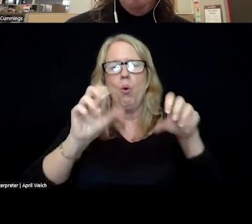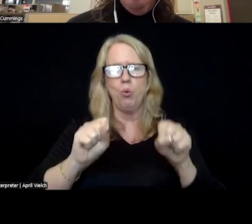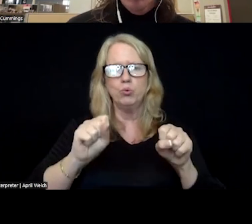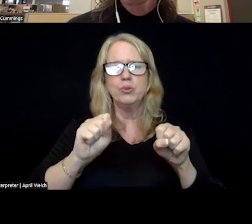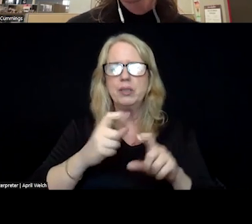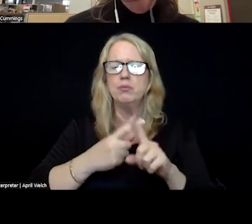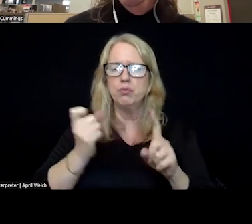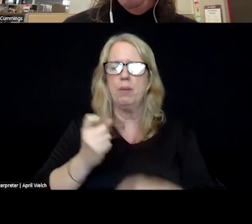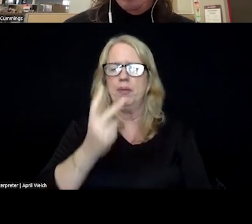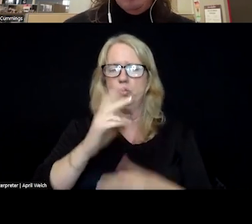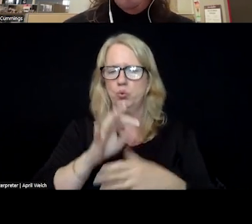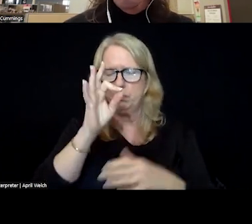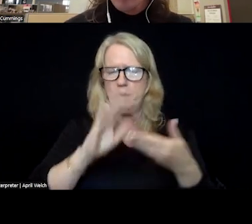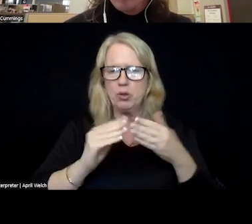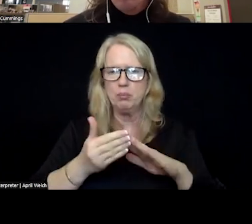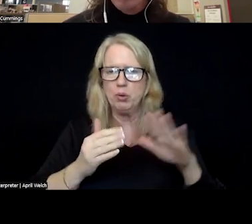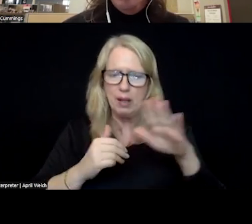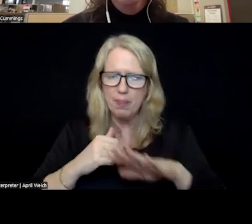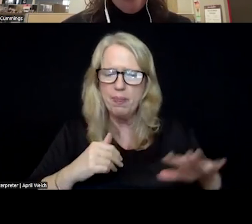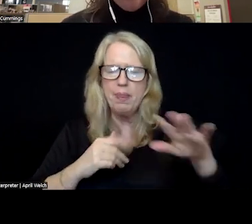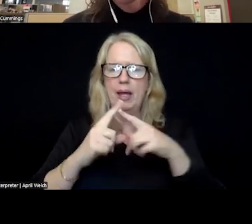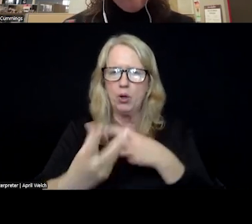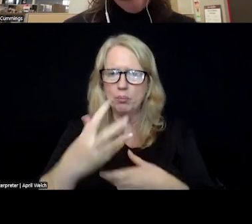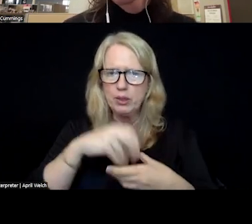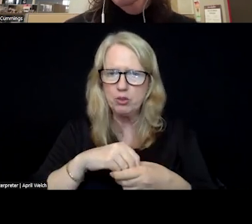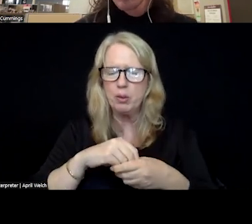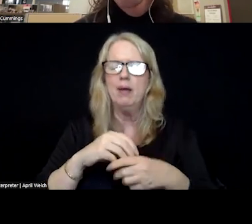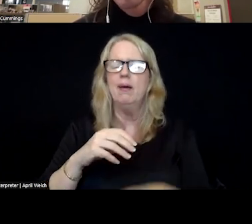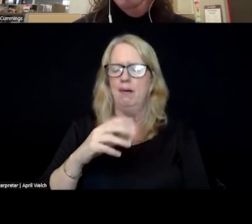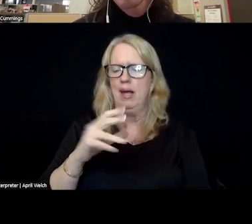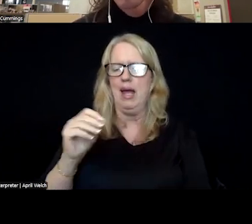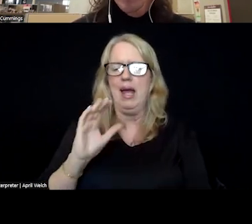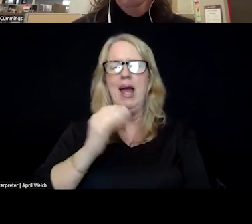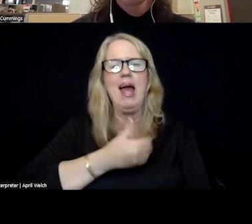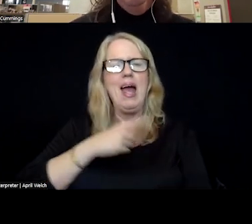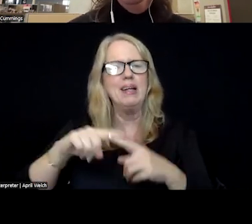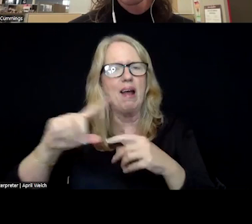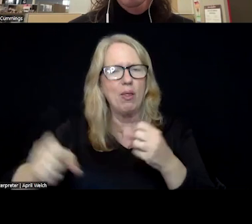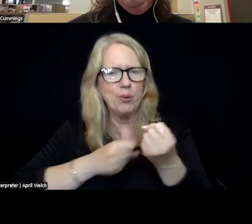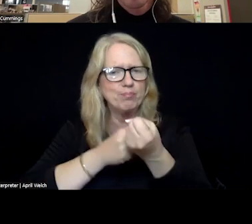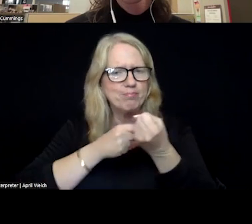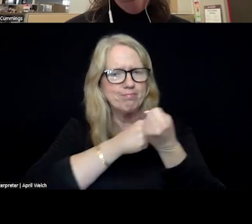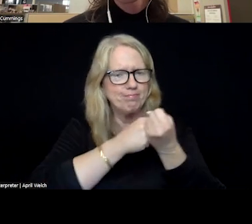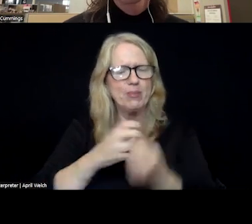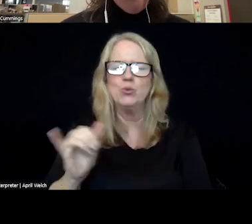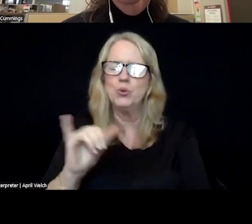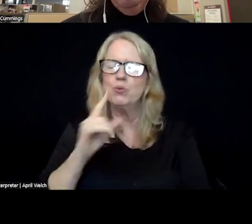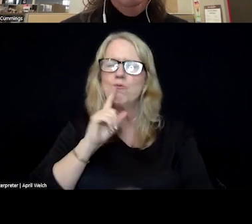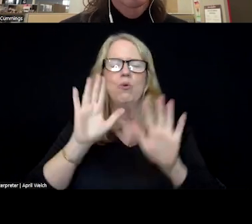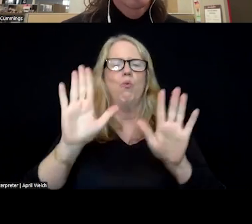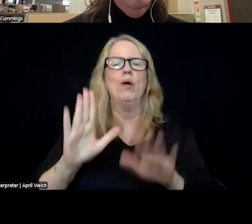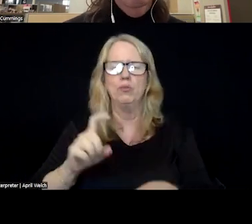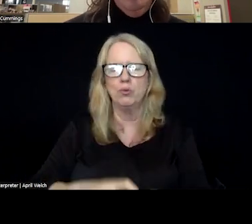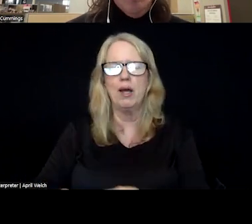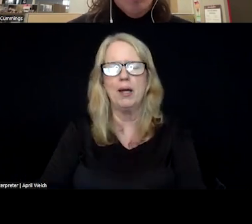Two-Spirit community meant for their participation, as well as our accomplices as well. And so it's a wonderful time to